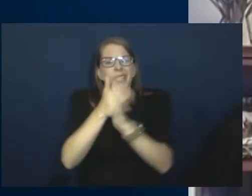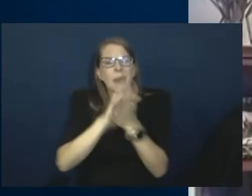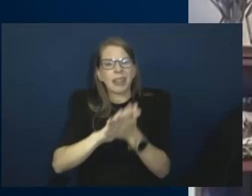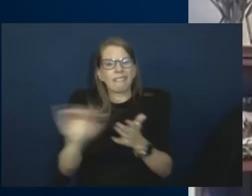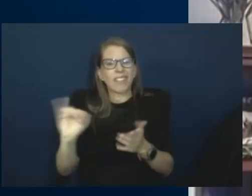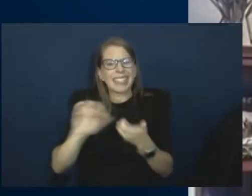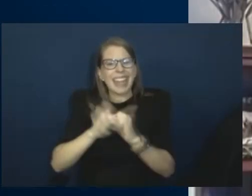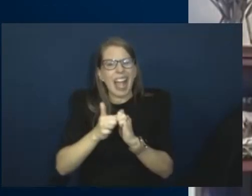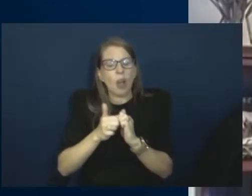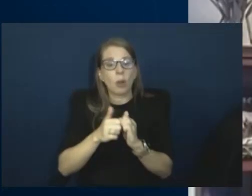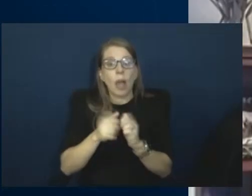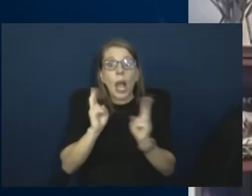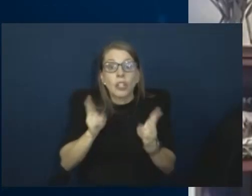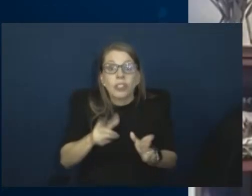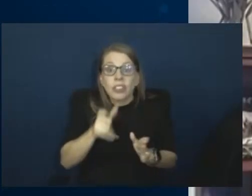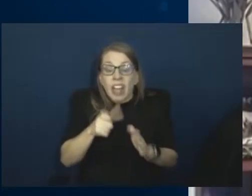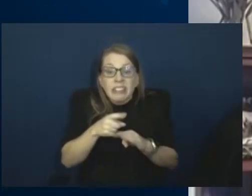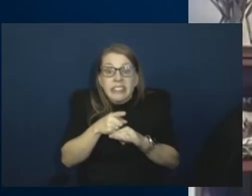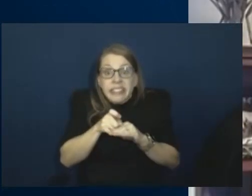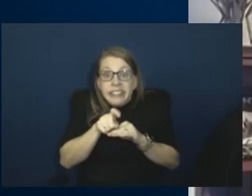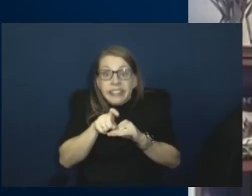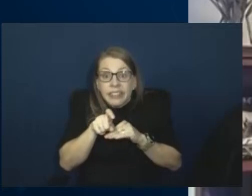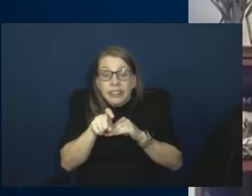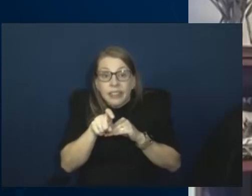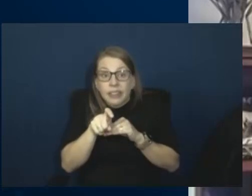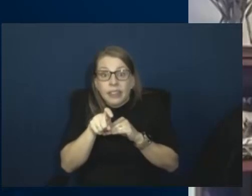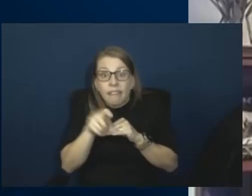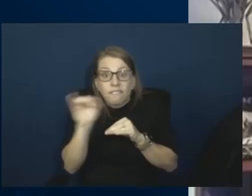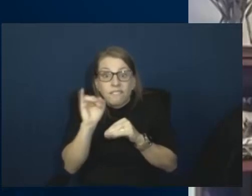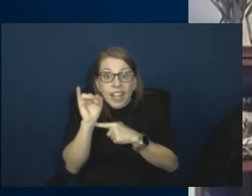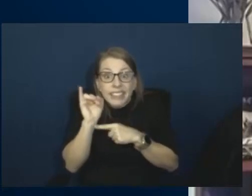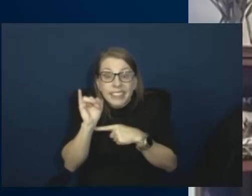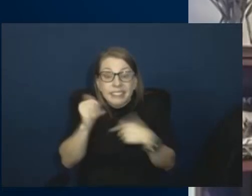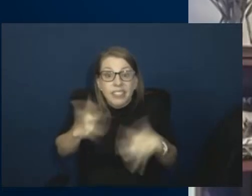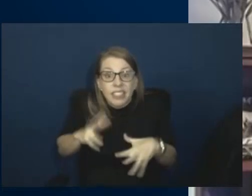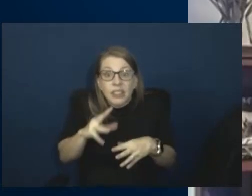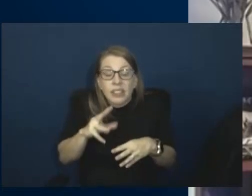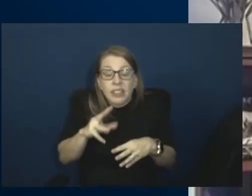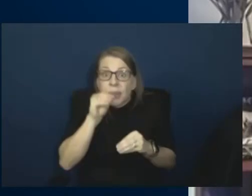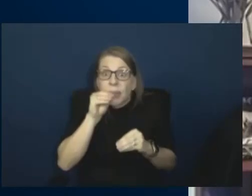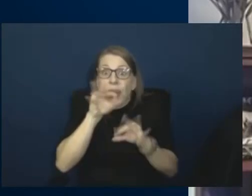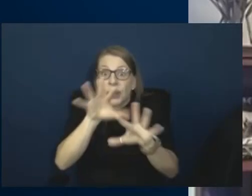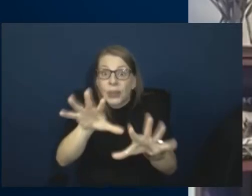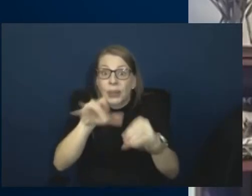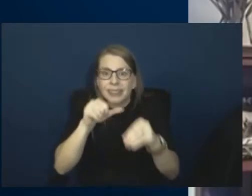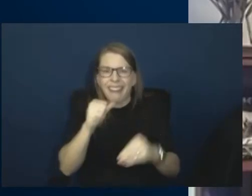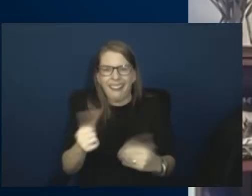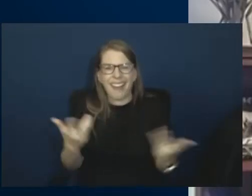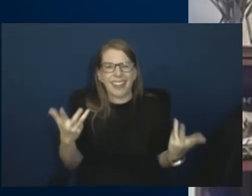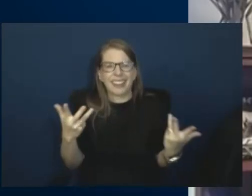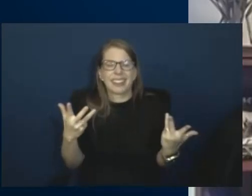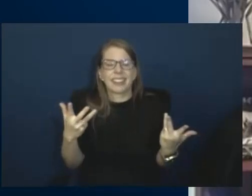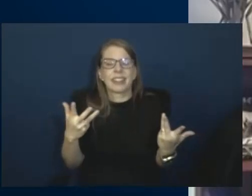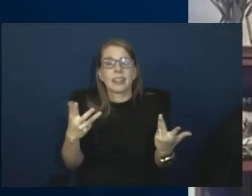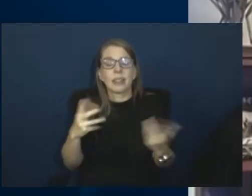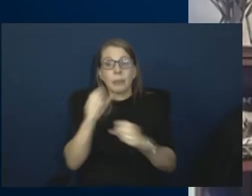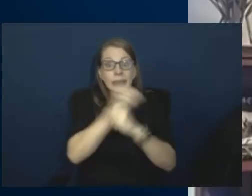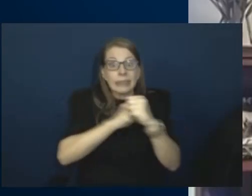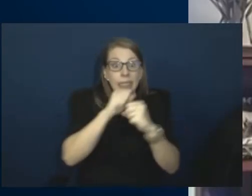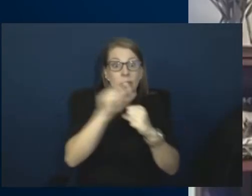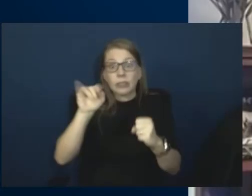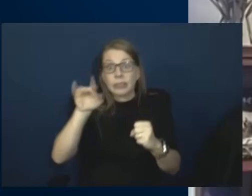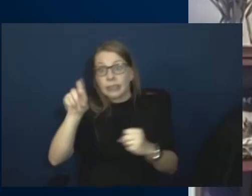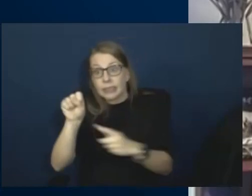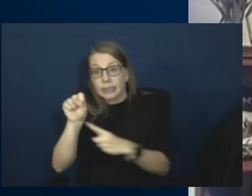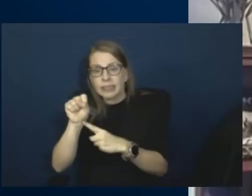there infected and sneaking up on deer and breathing on them. And we know that mosquitoes and ticks aren't